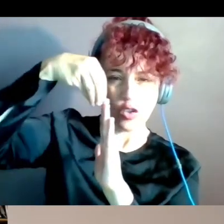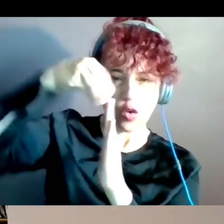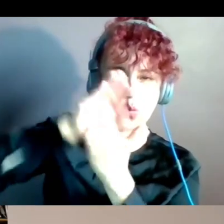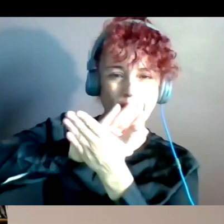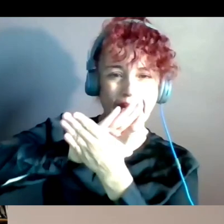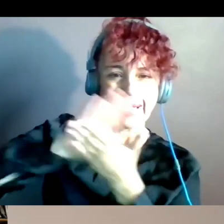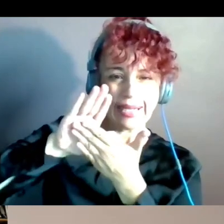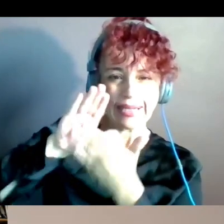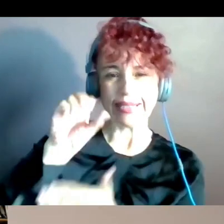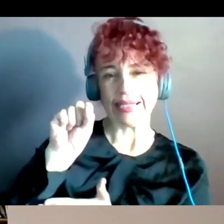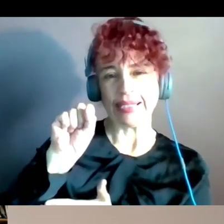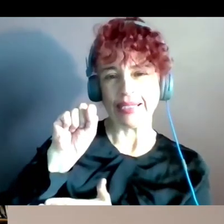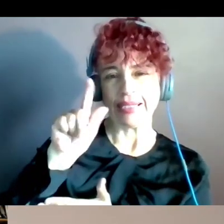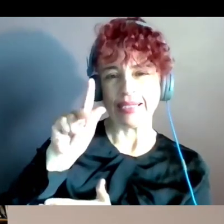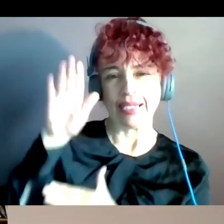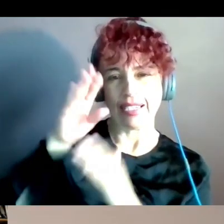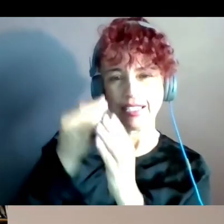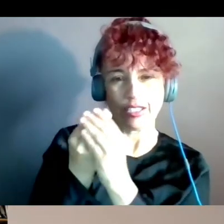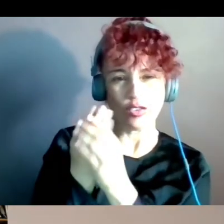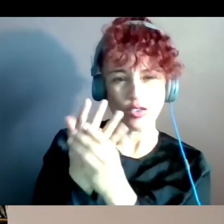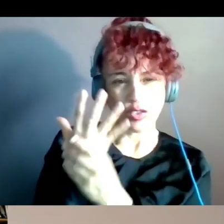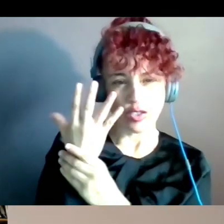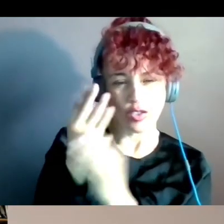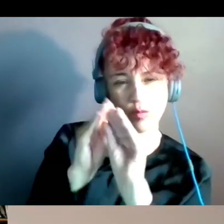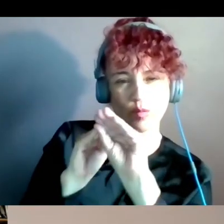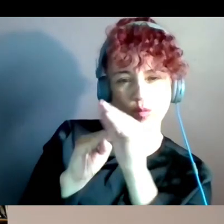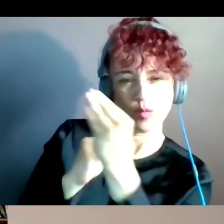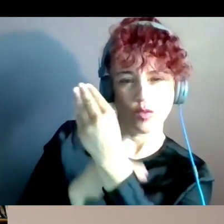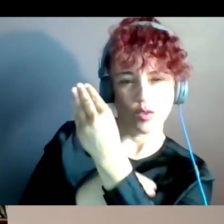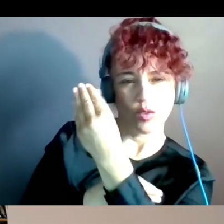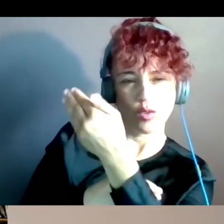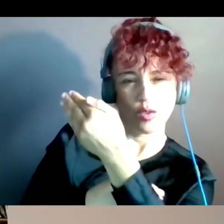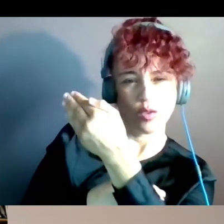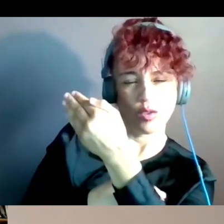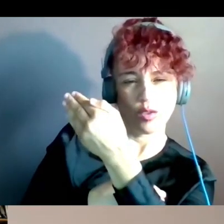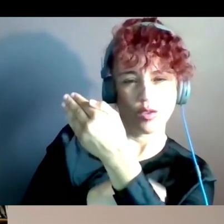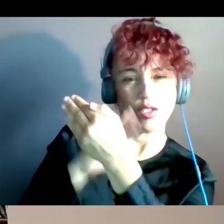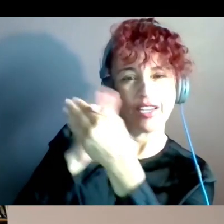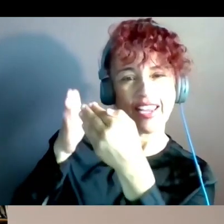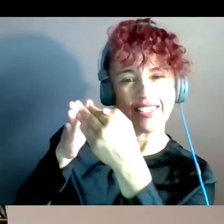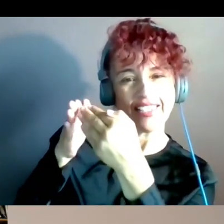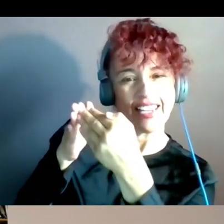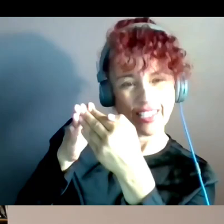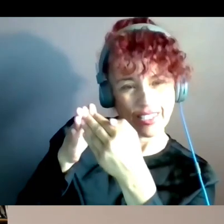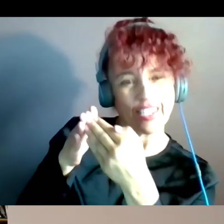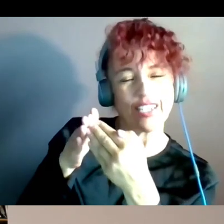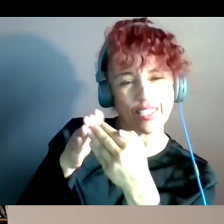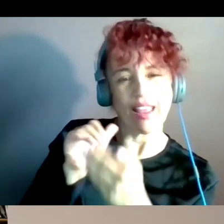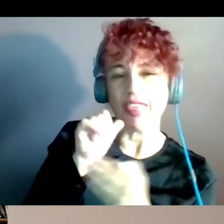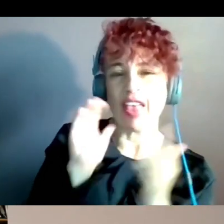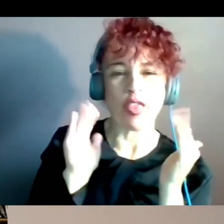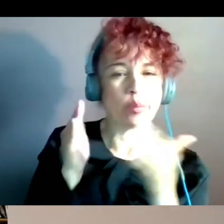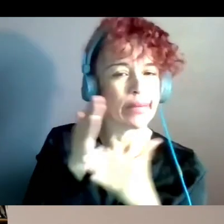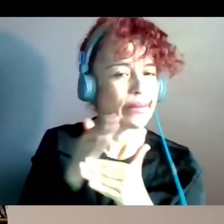right. If the tree has grown and twisted, if you try and put an edge tool in here, you're going to get unexpected